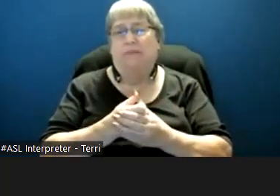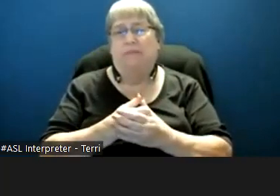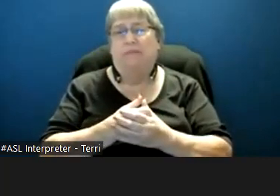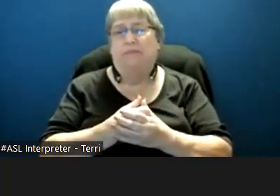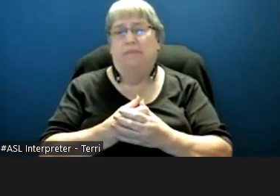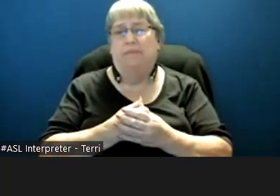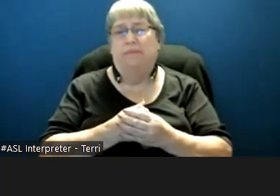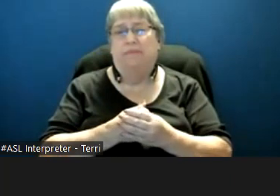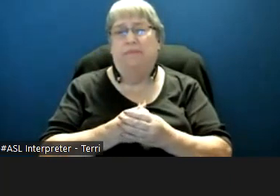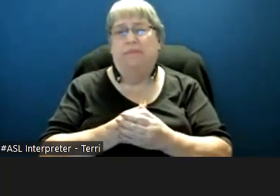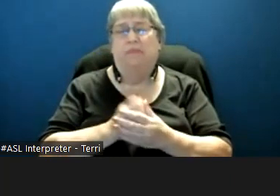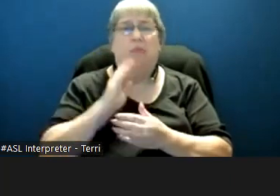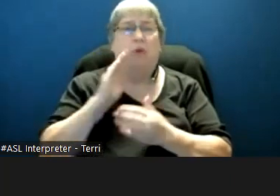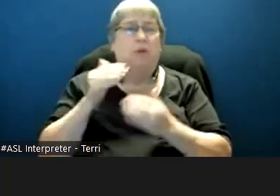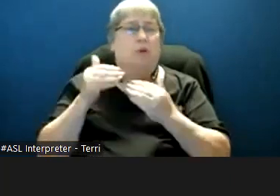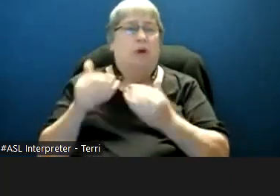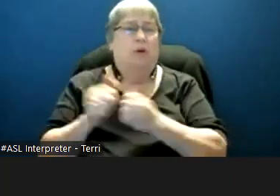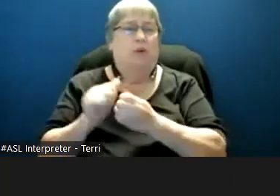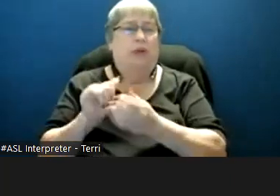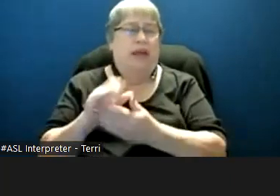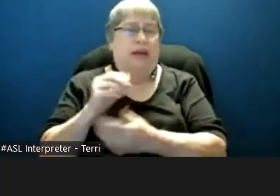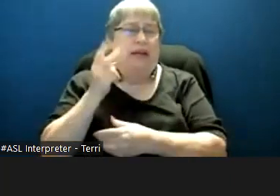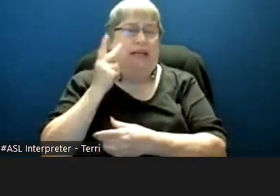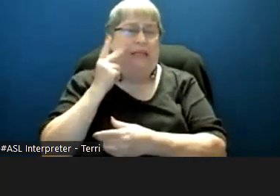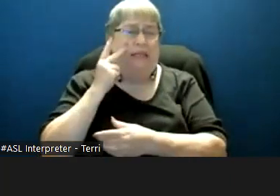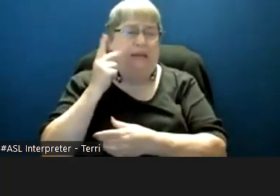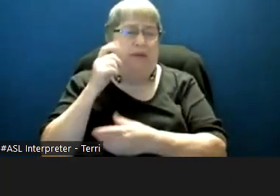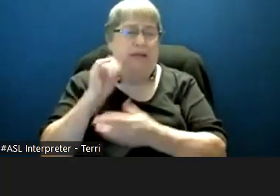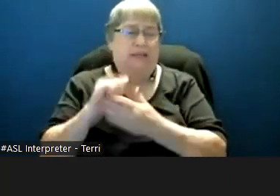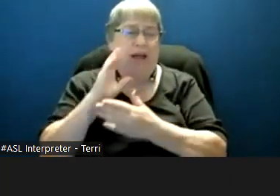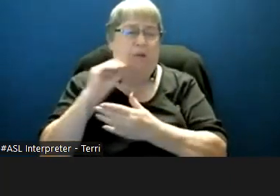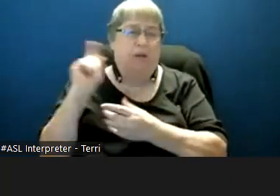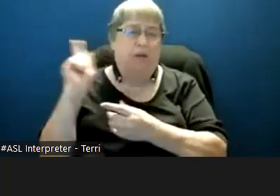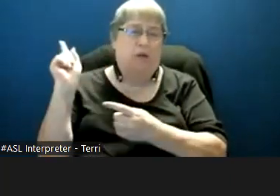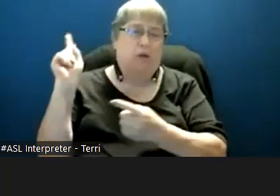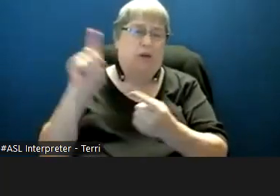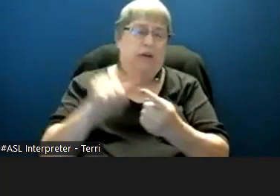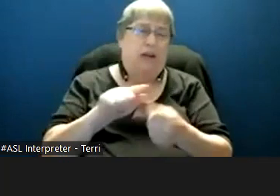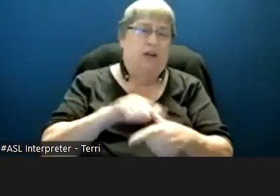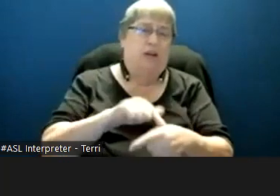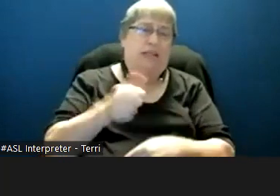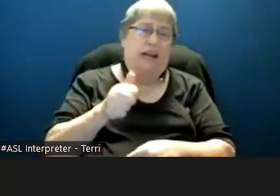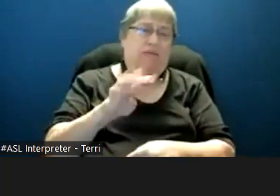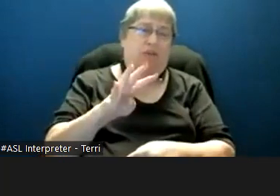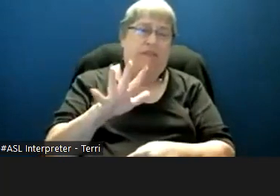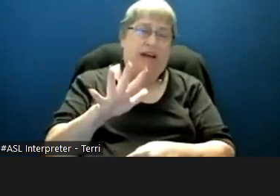we'll go with that and see, because that'll take us to about 10:45 and then we can kind of wrap up